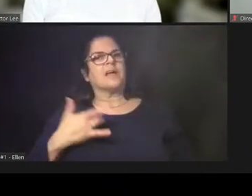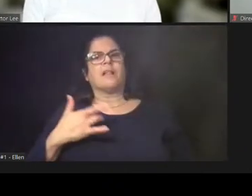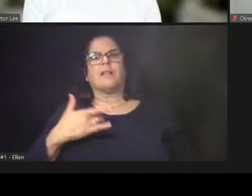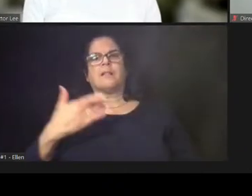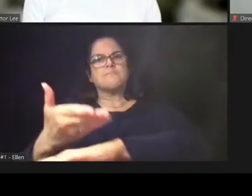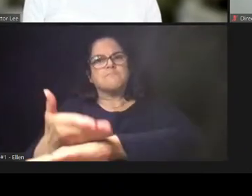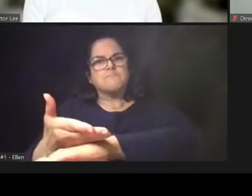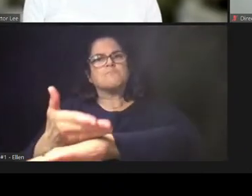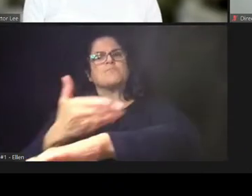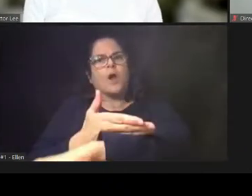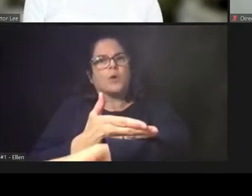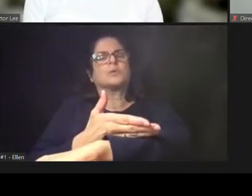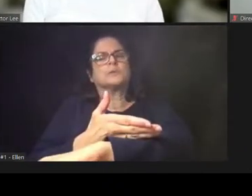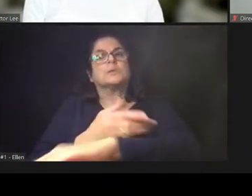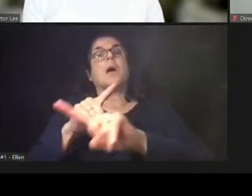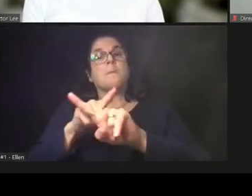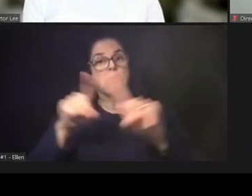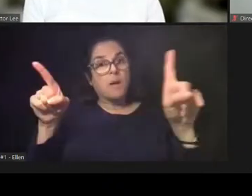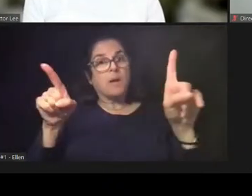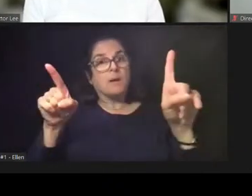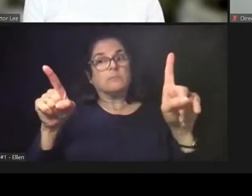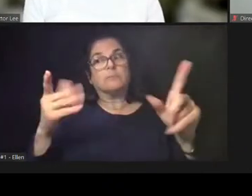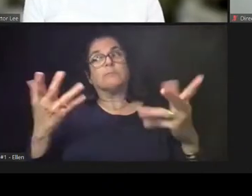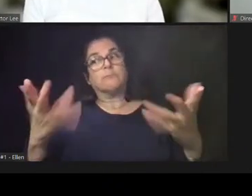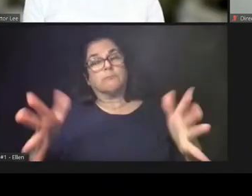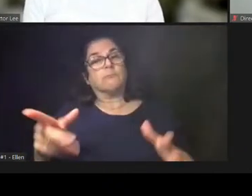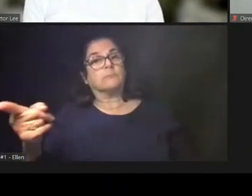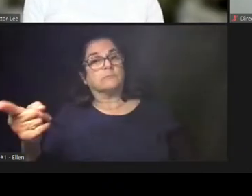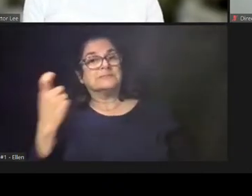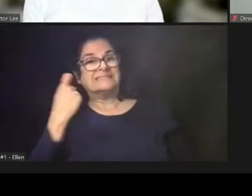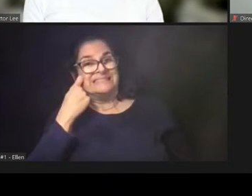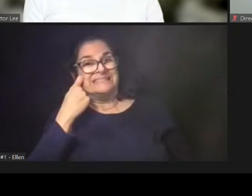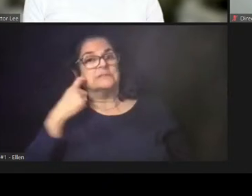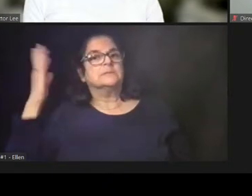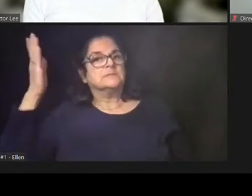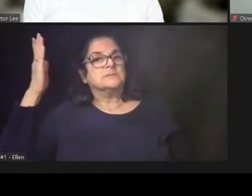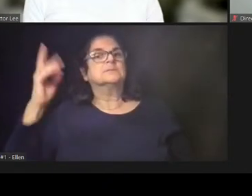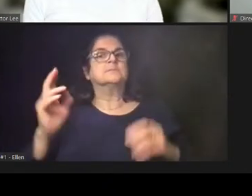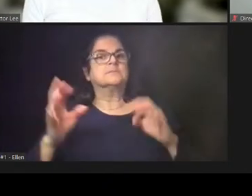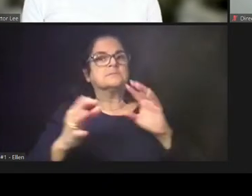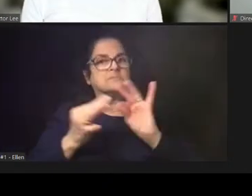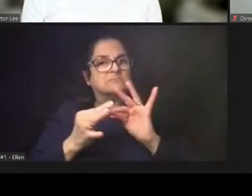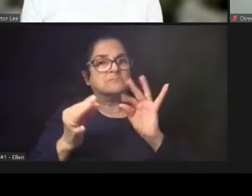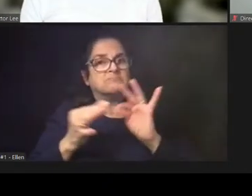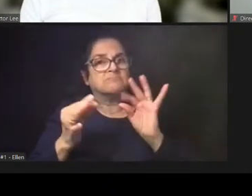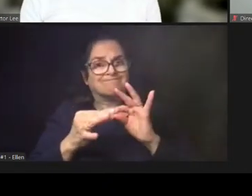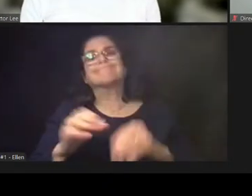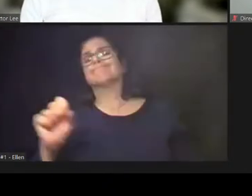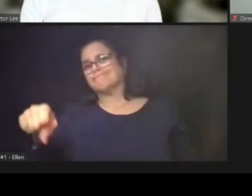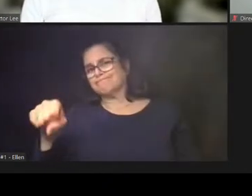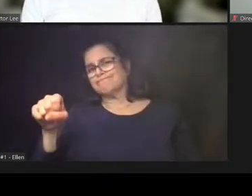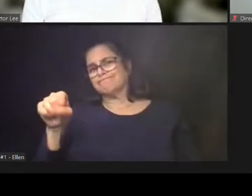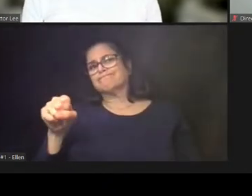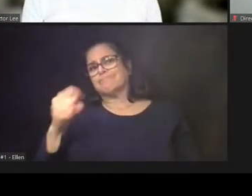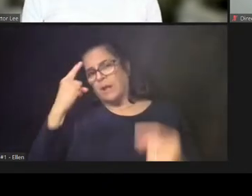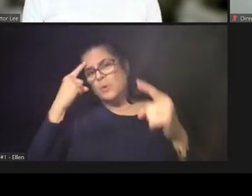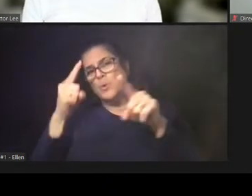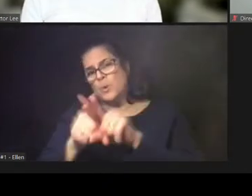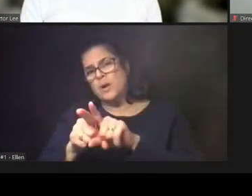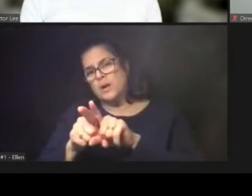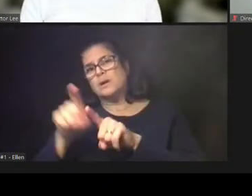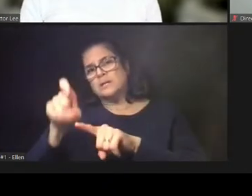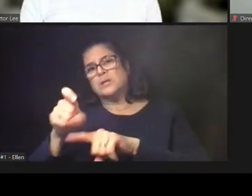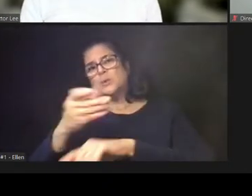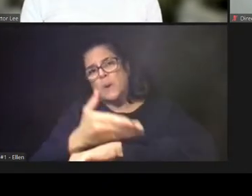But I recognize and admit, as you heard from our public commenters today, that there is still more work to do. I think it's also